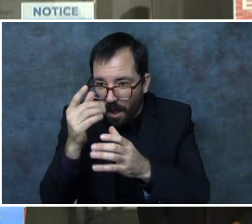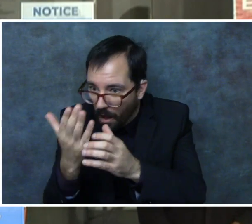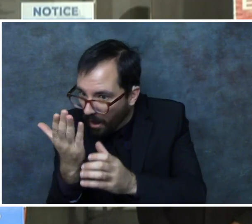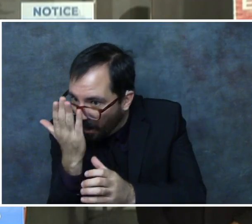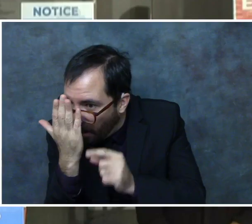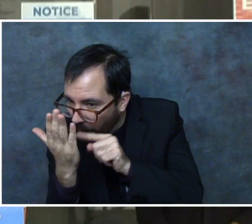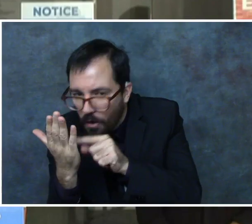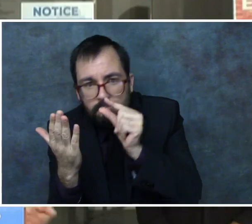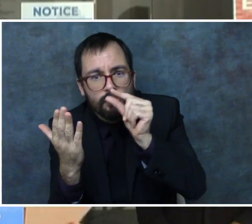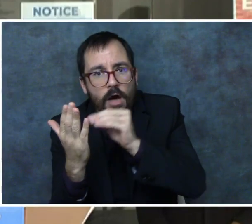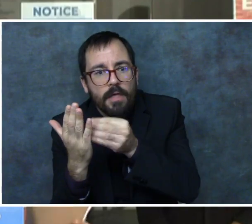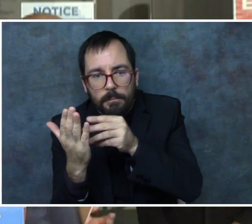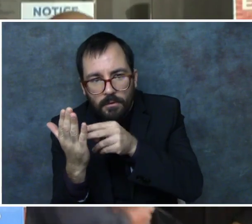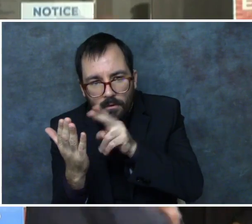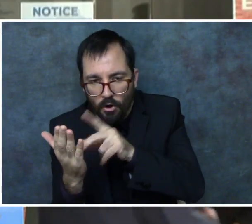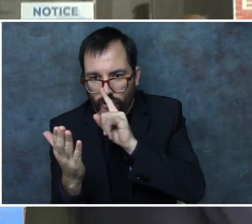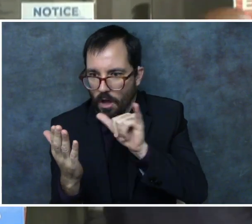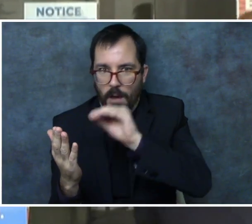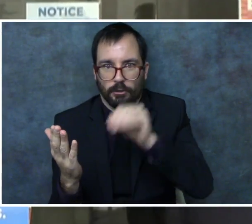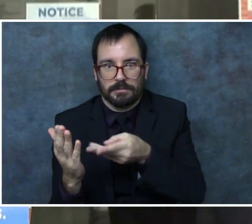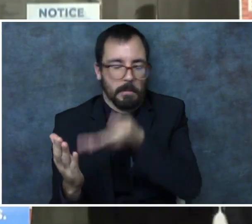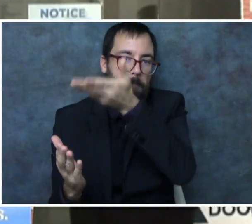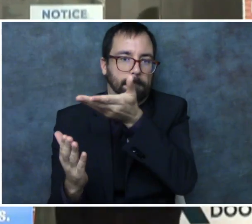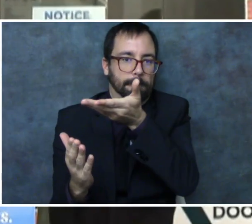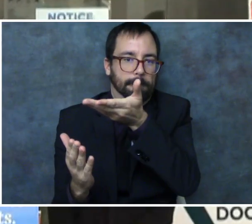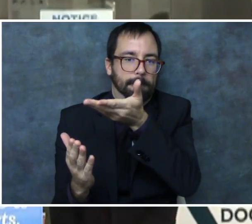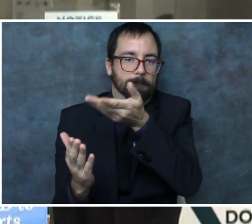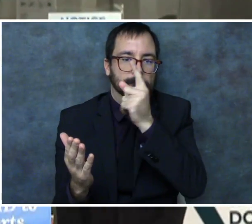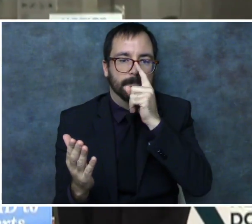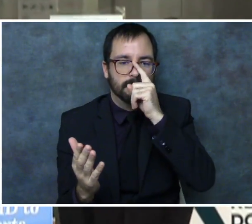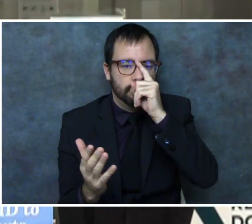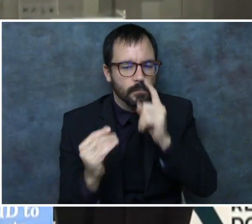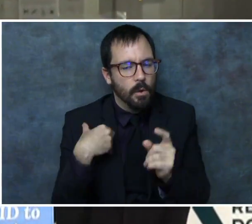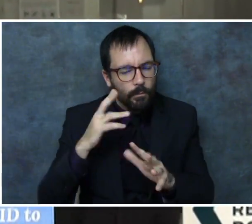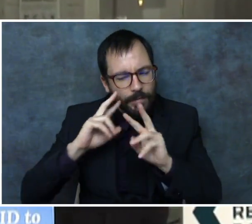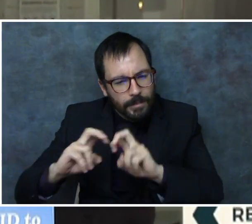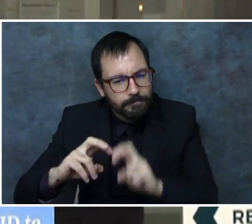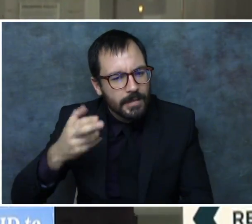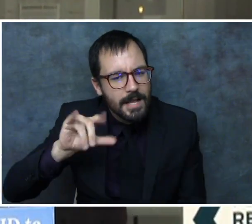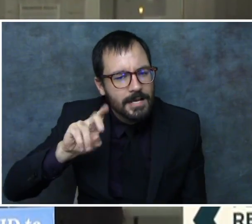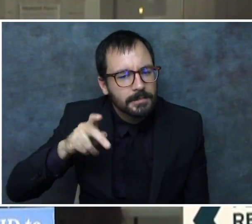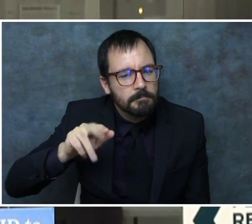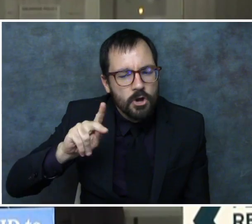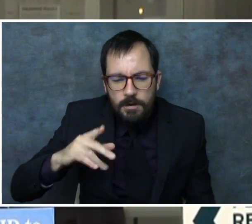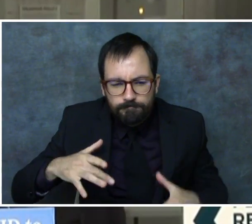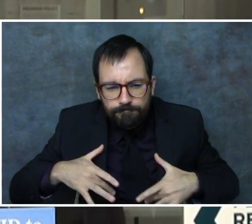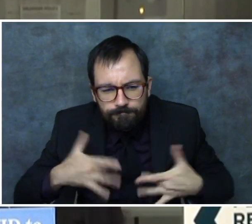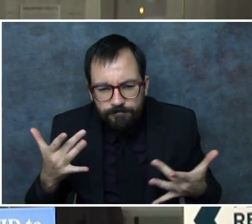be needed there. Thank you, everybody. Thank you for being here today.